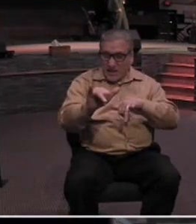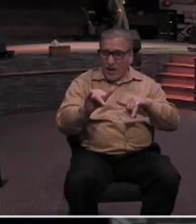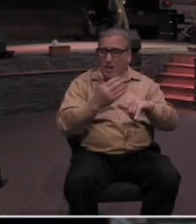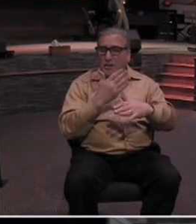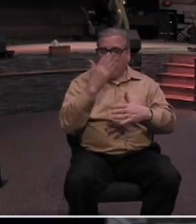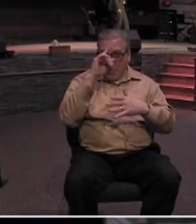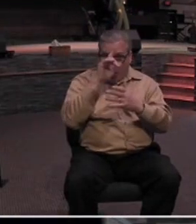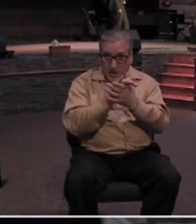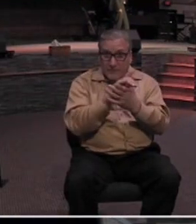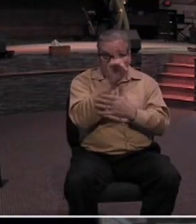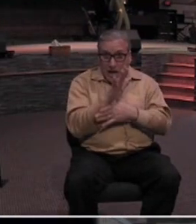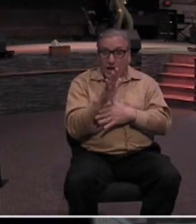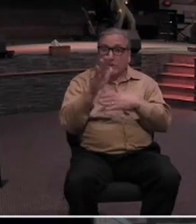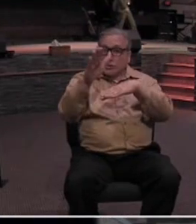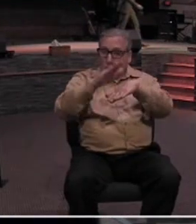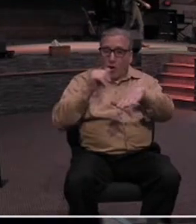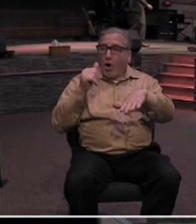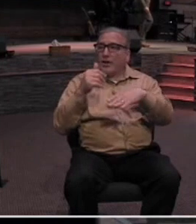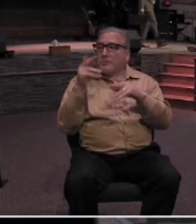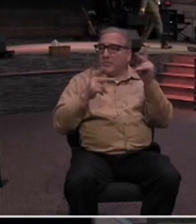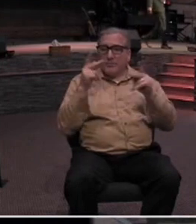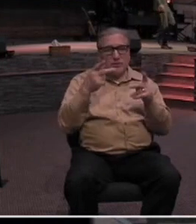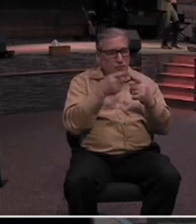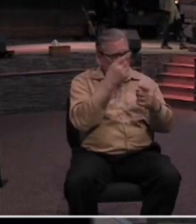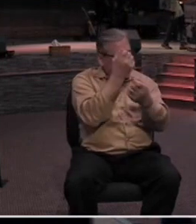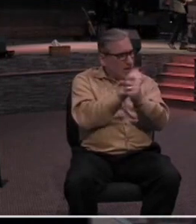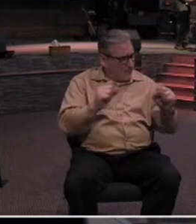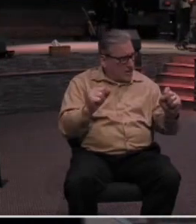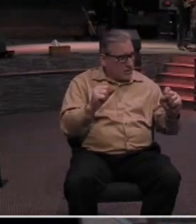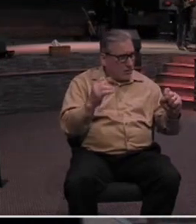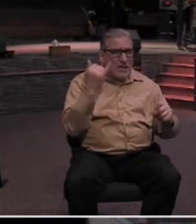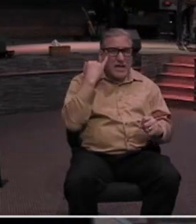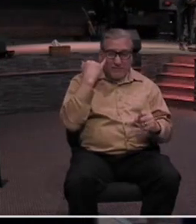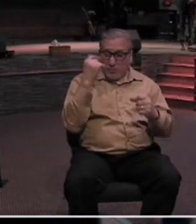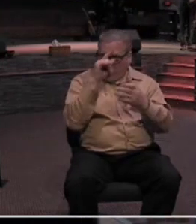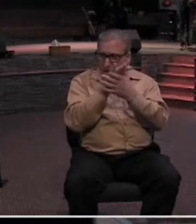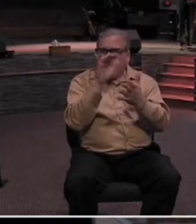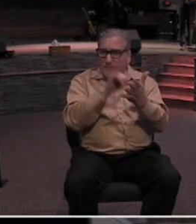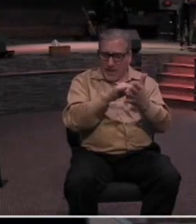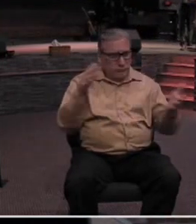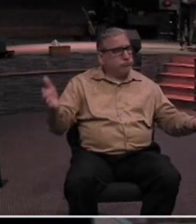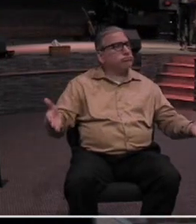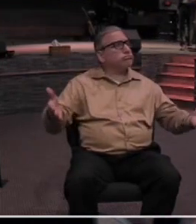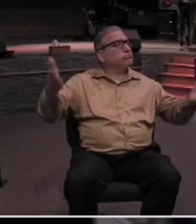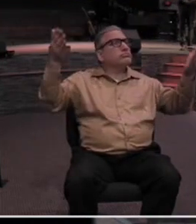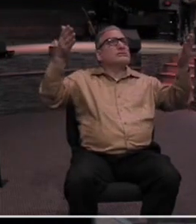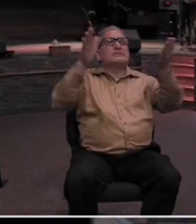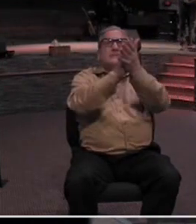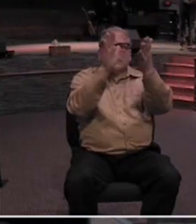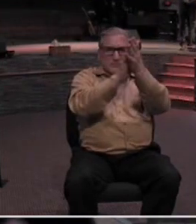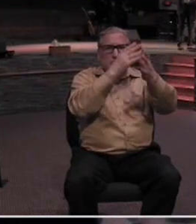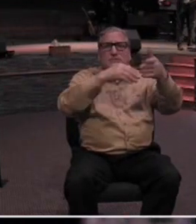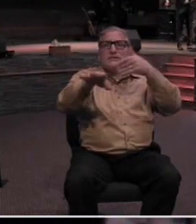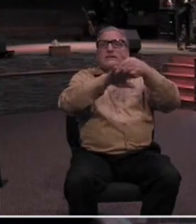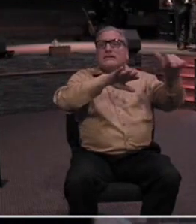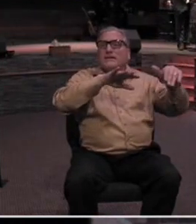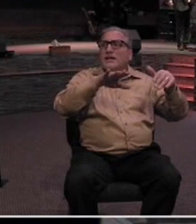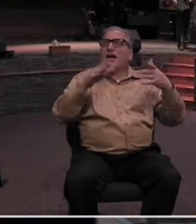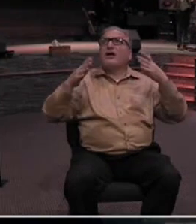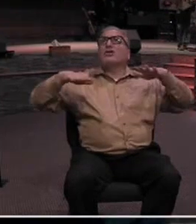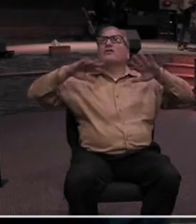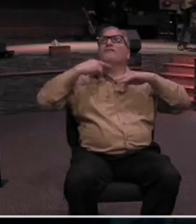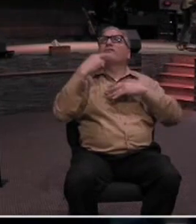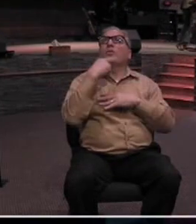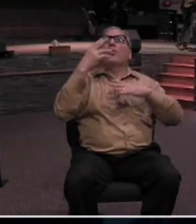God is calling people to salvation? If you believe that, can somebody stand to your feet? Can you put your hands together and can you lift up